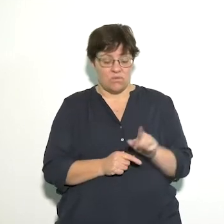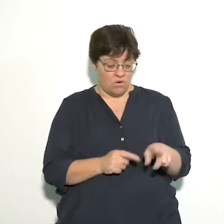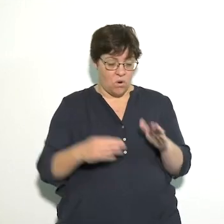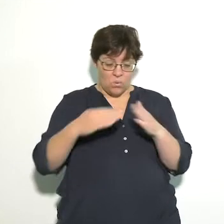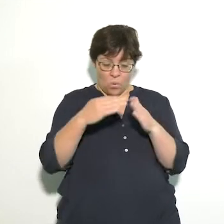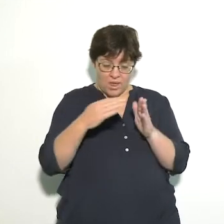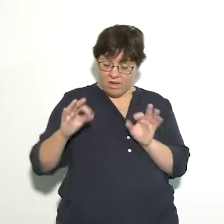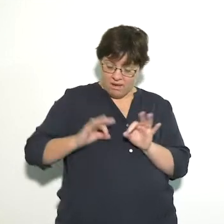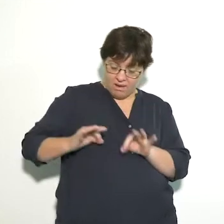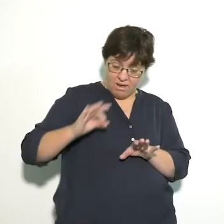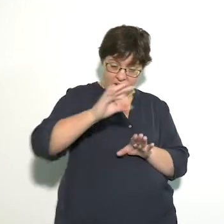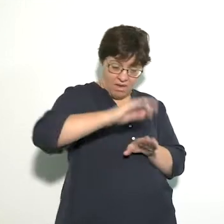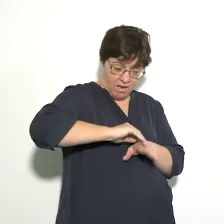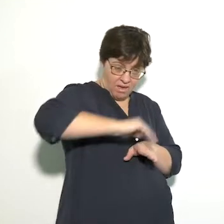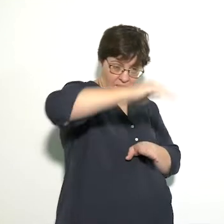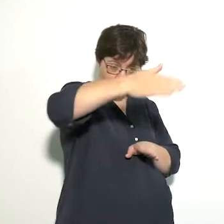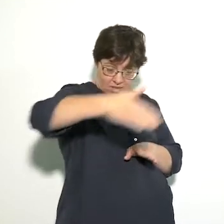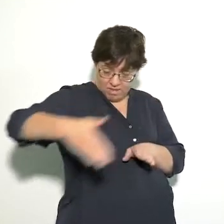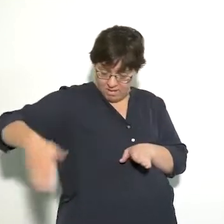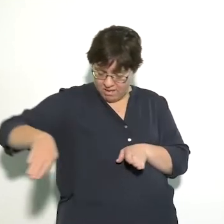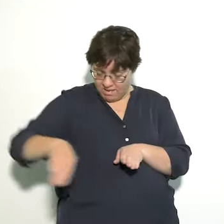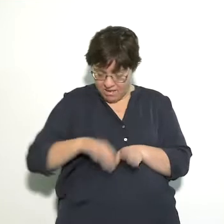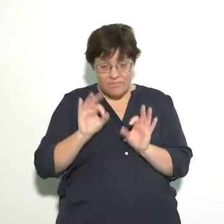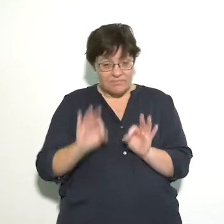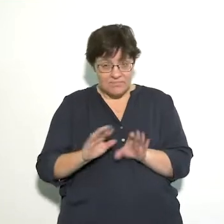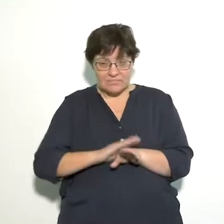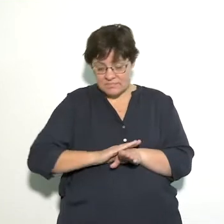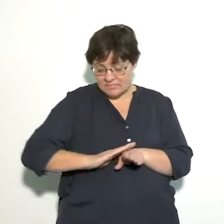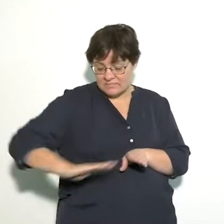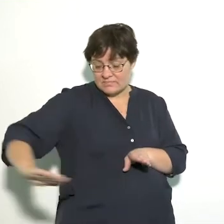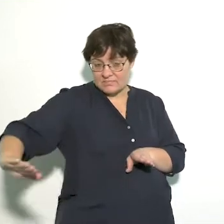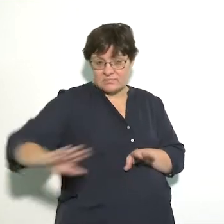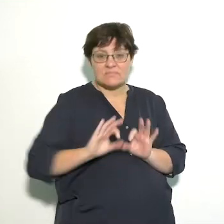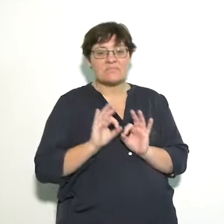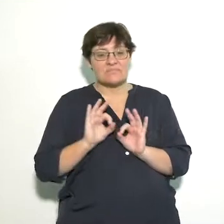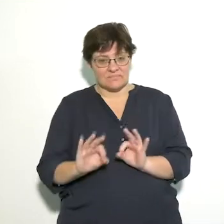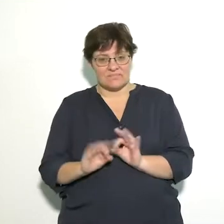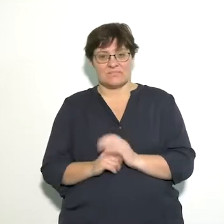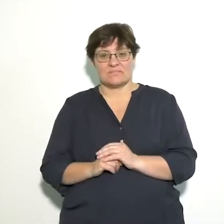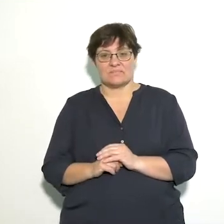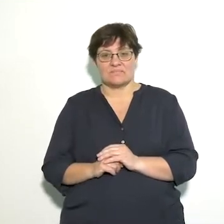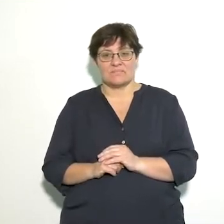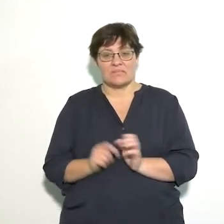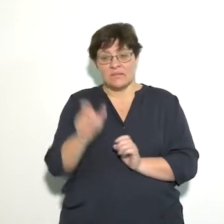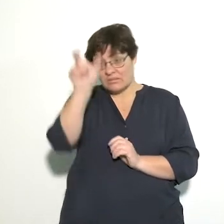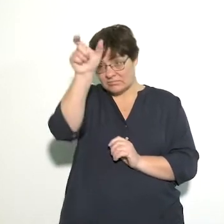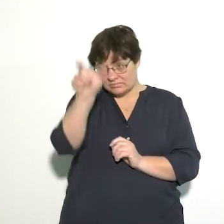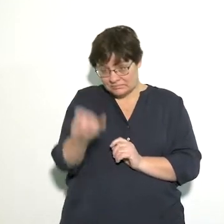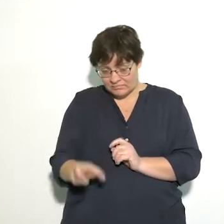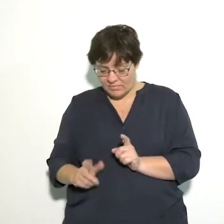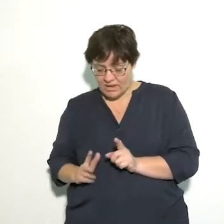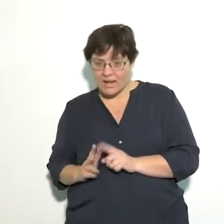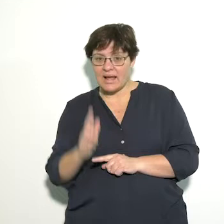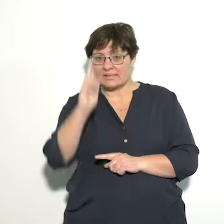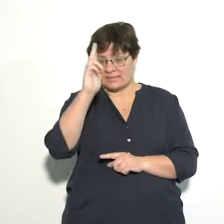of the corners are exactly where they need to be, and then we fold down to get that triangle that we need. That means